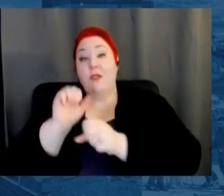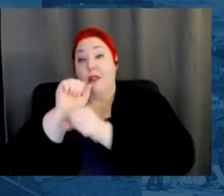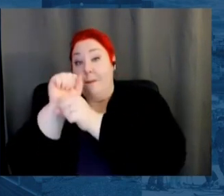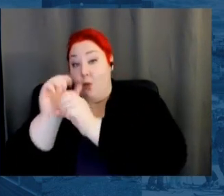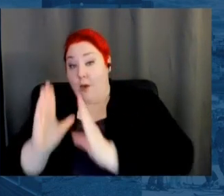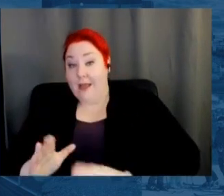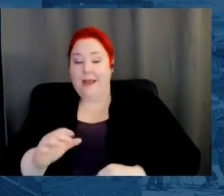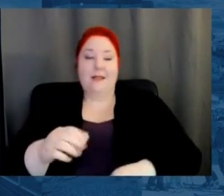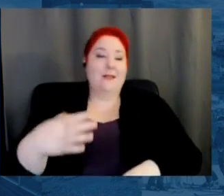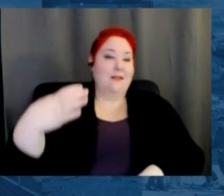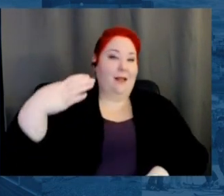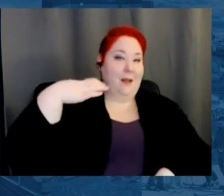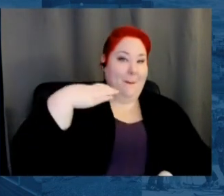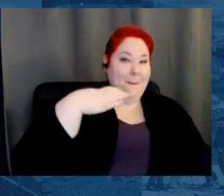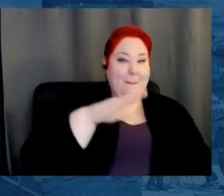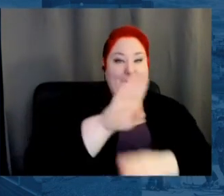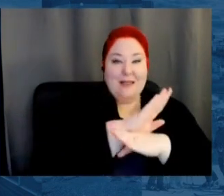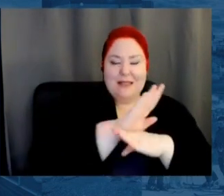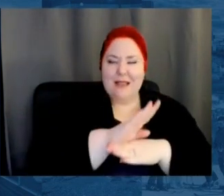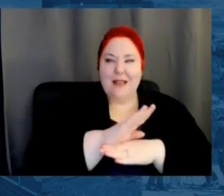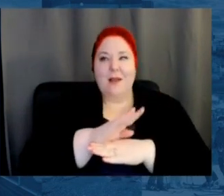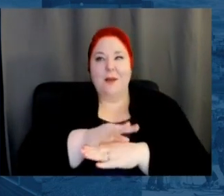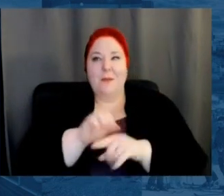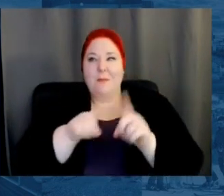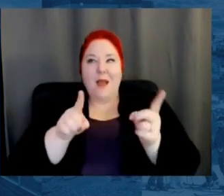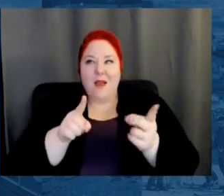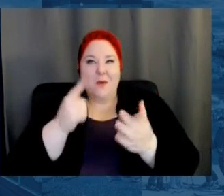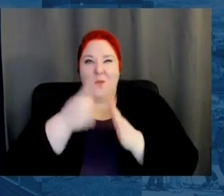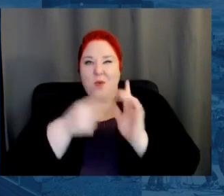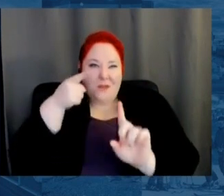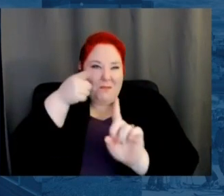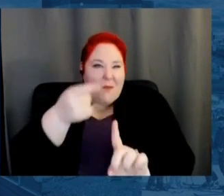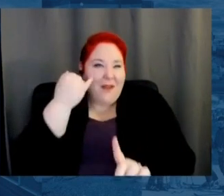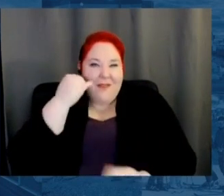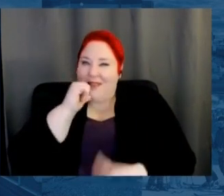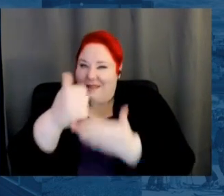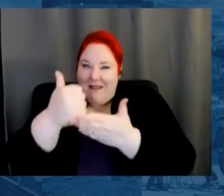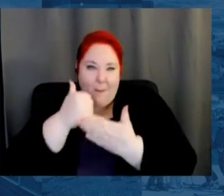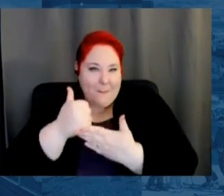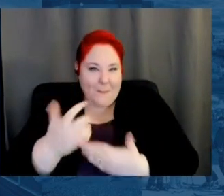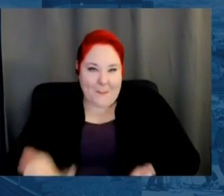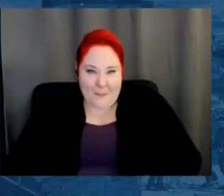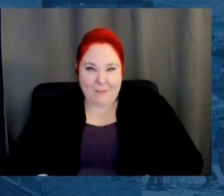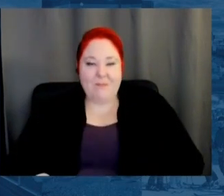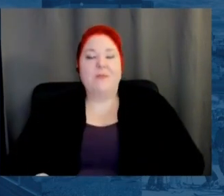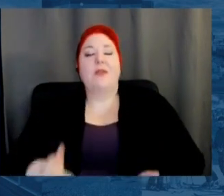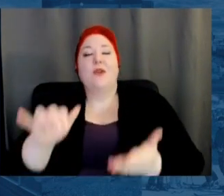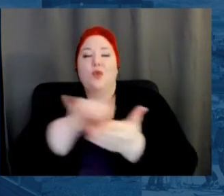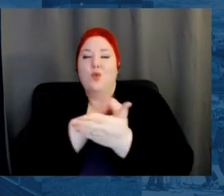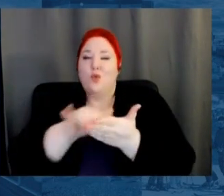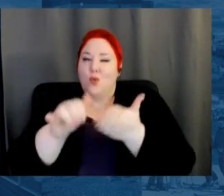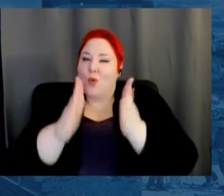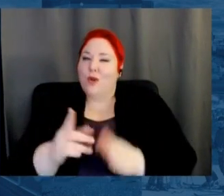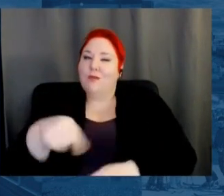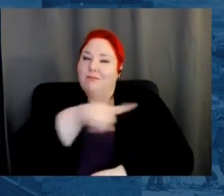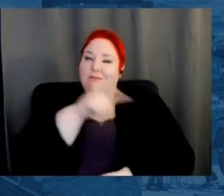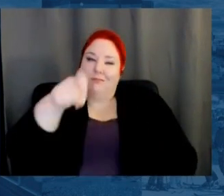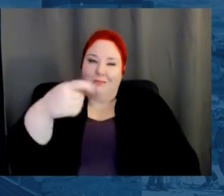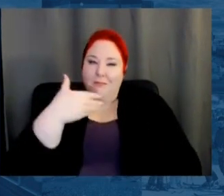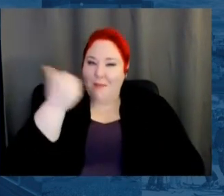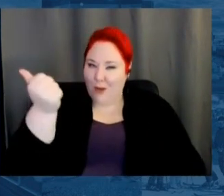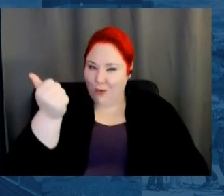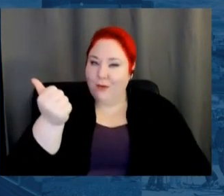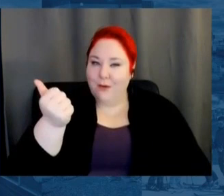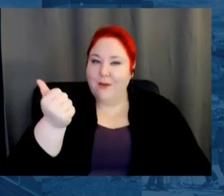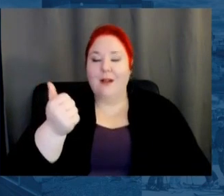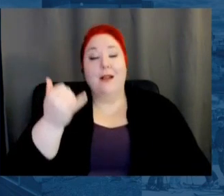point of it if it doesn't help you when you need it to be there for you? New Yorkers deserve better. And if you're supposed